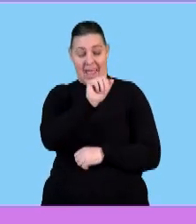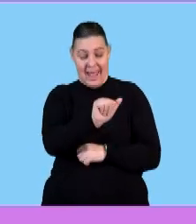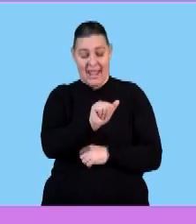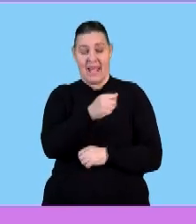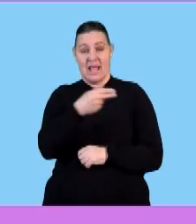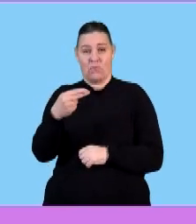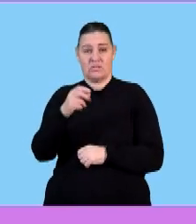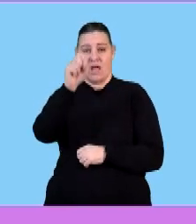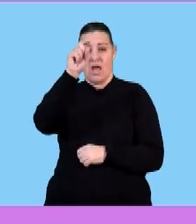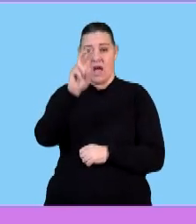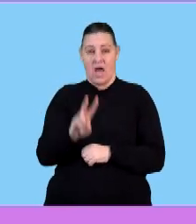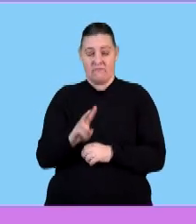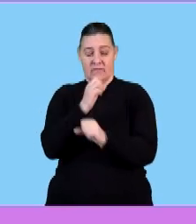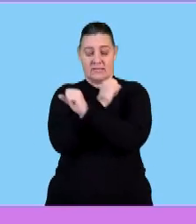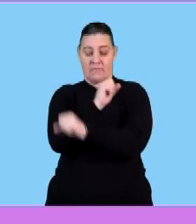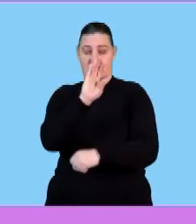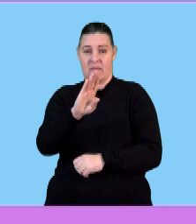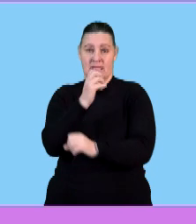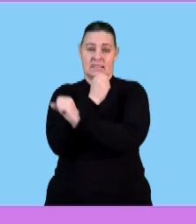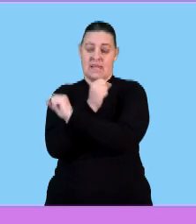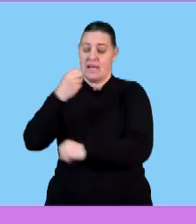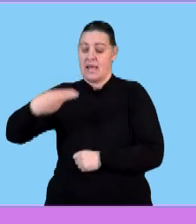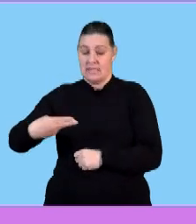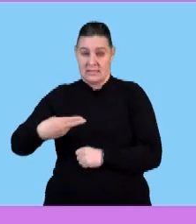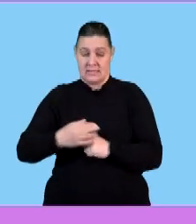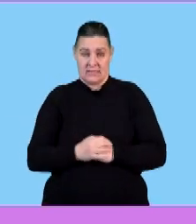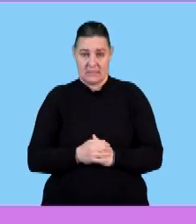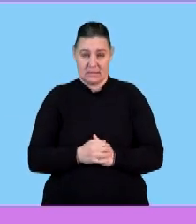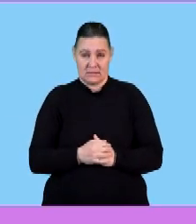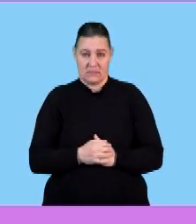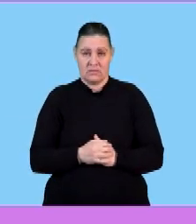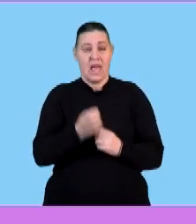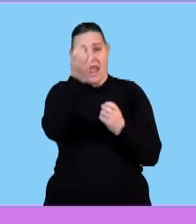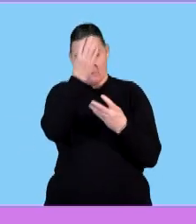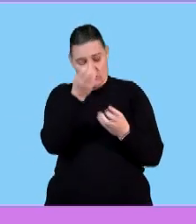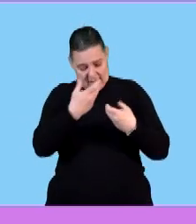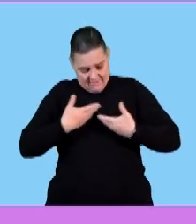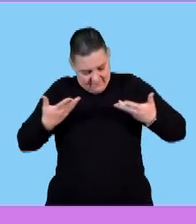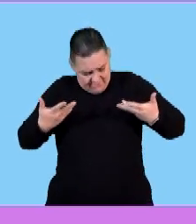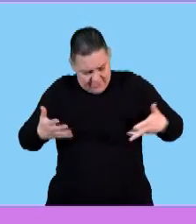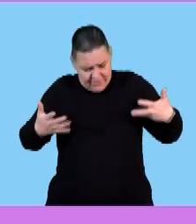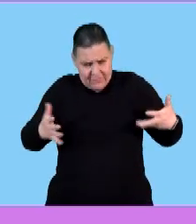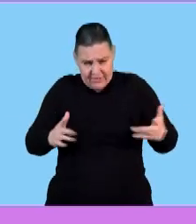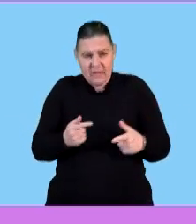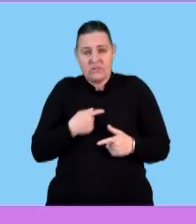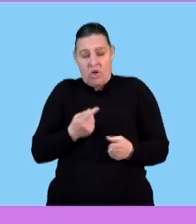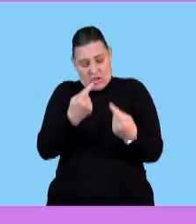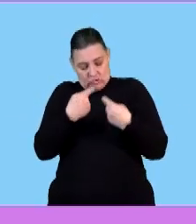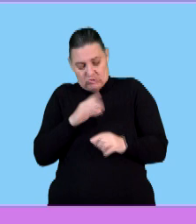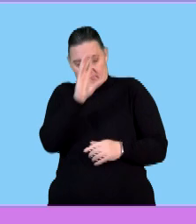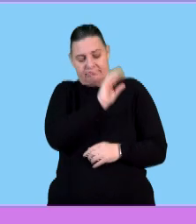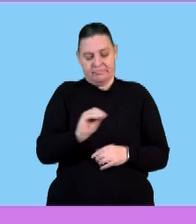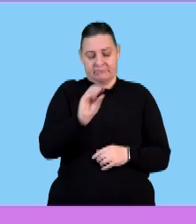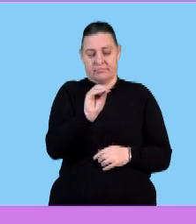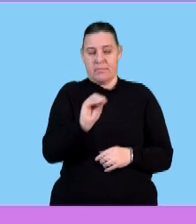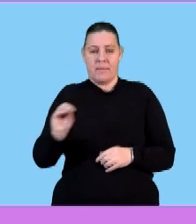times base times height. Okay, now in this question, all the information is provided from the